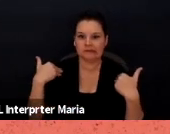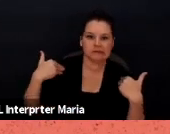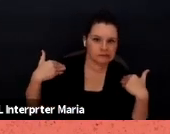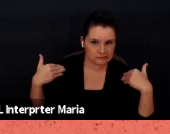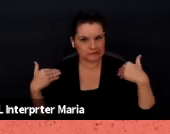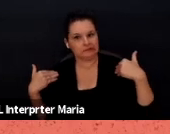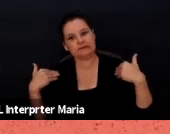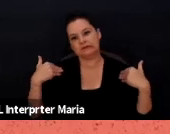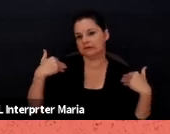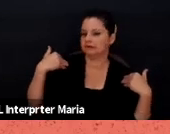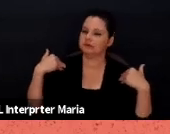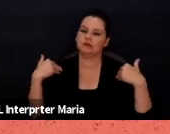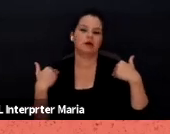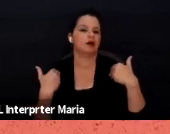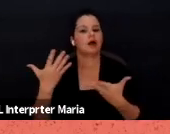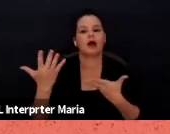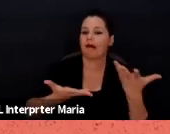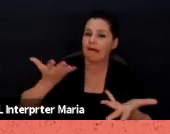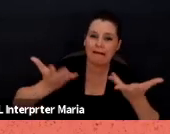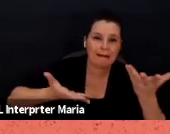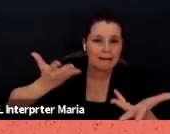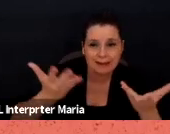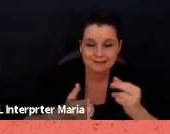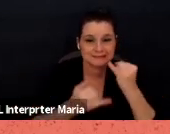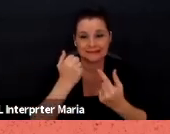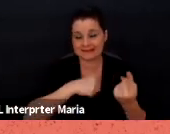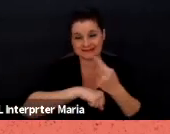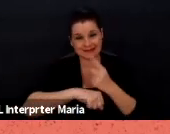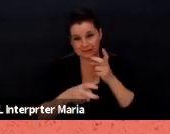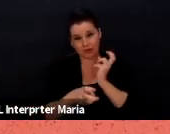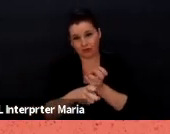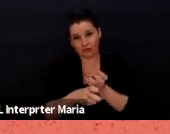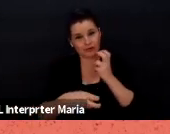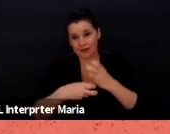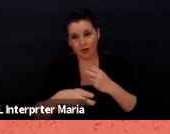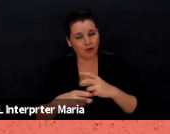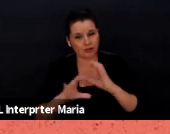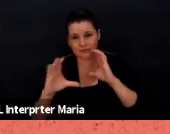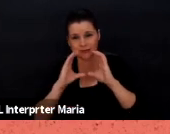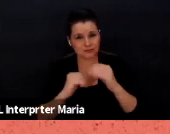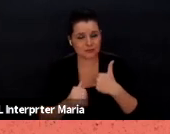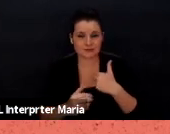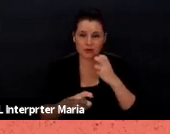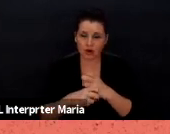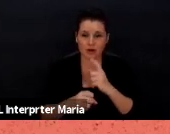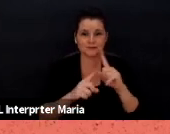other and just like, you know, at the end of the day, like this is difficult. It's a difficult conversation. It was a difficult like survey, let alone, you know, like